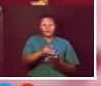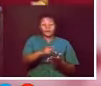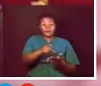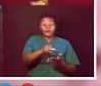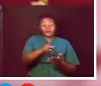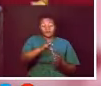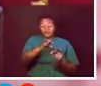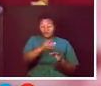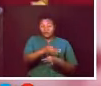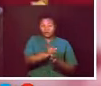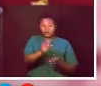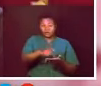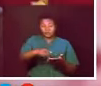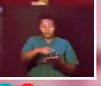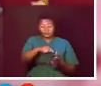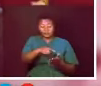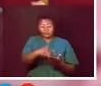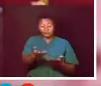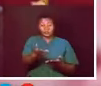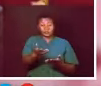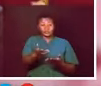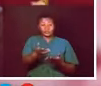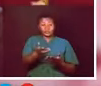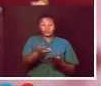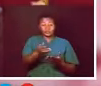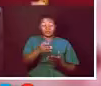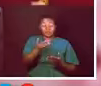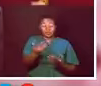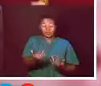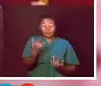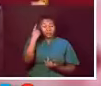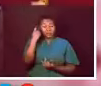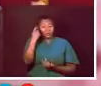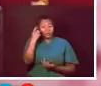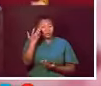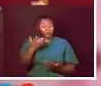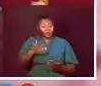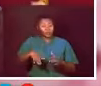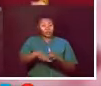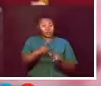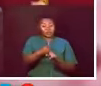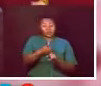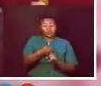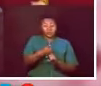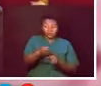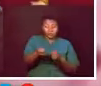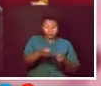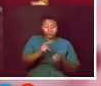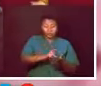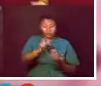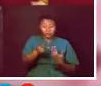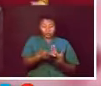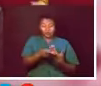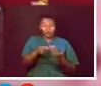Green Transition's cost-sharing arrangement under the current self-help electrification program.